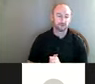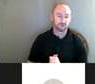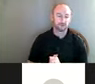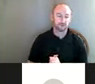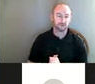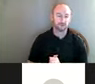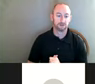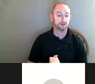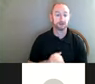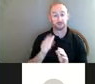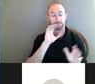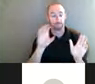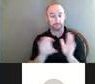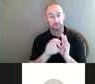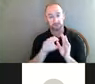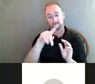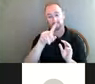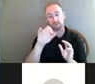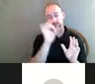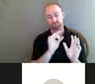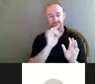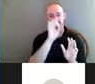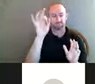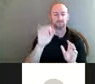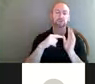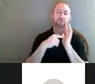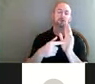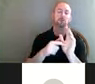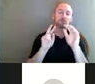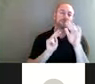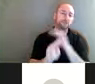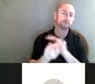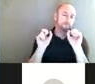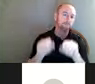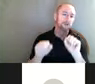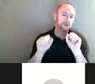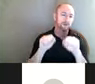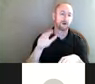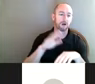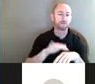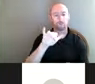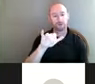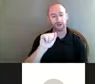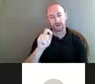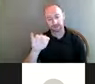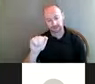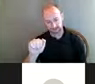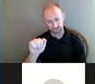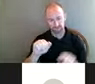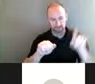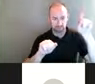And the plot here just shows a predicted probability on the y-axis and mean planned curvature on